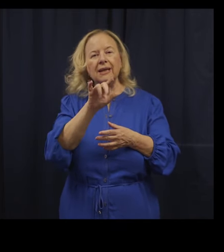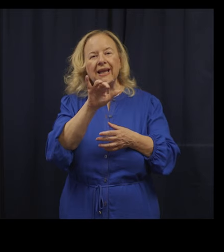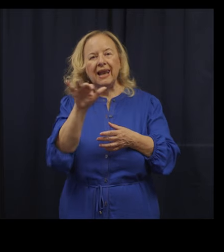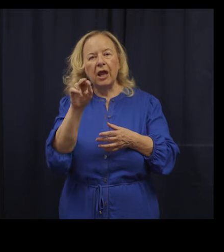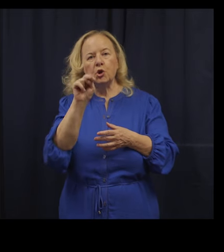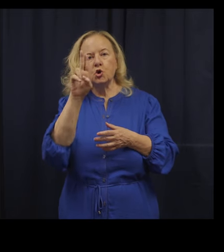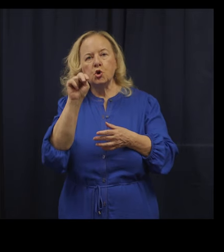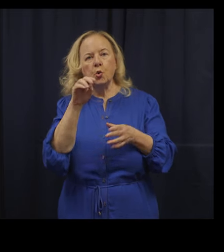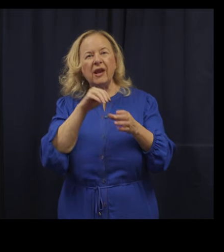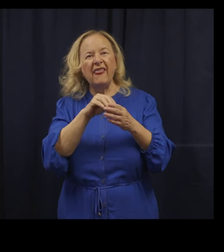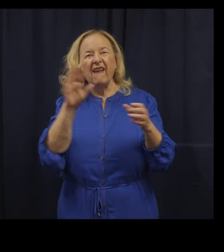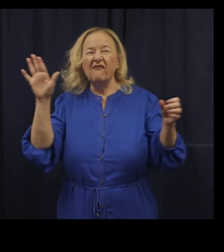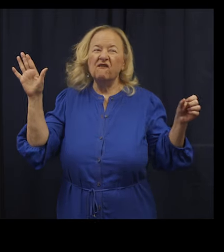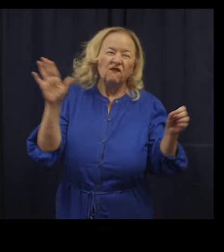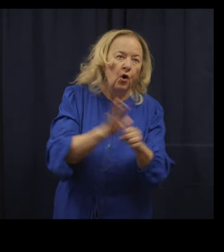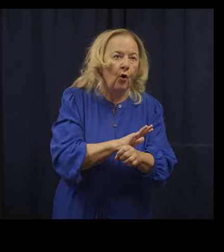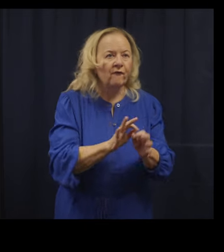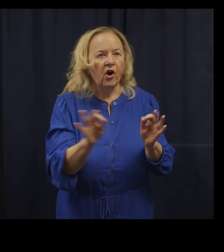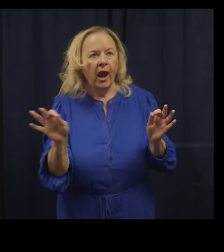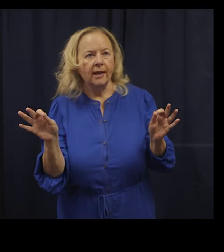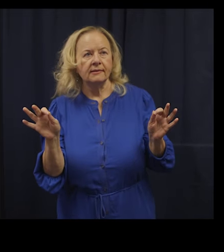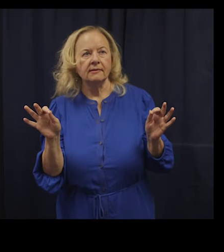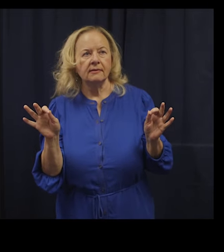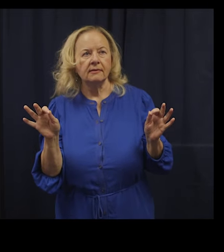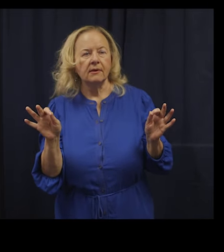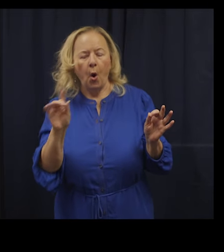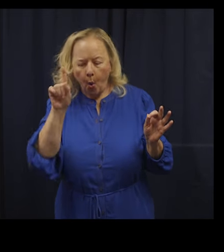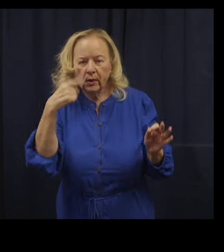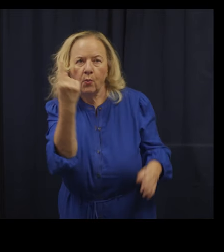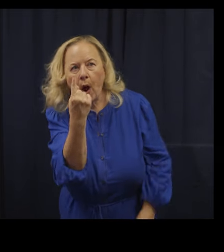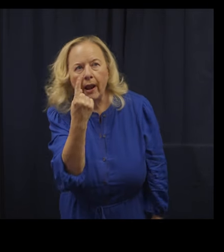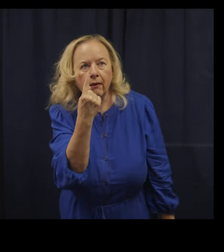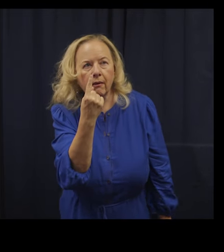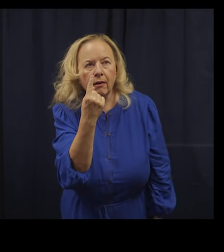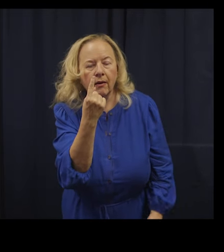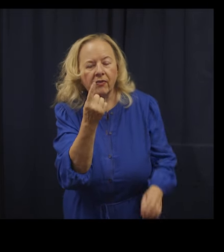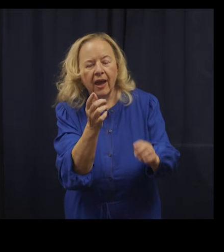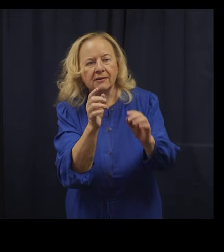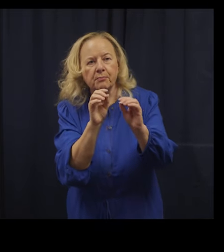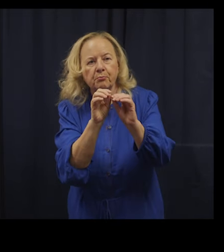in the entire phrase that is highlighted.